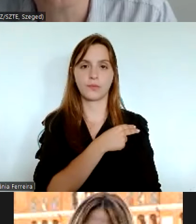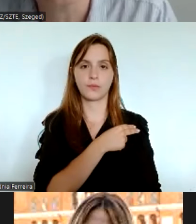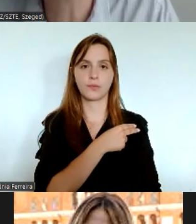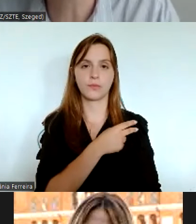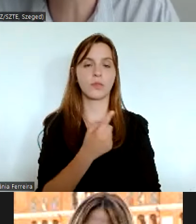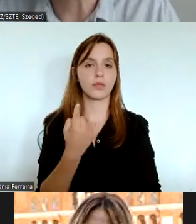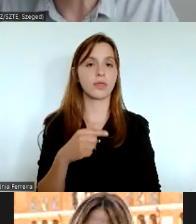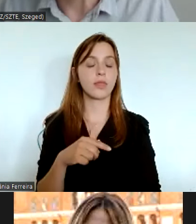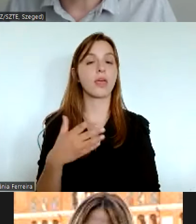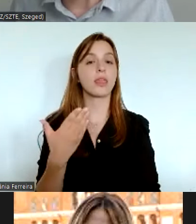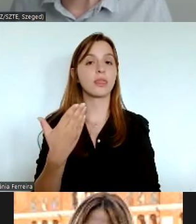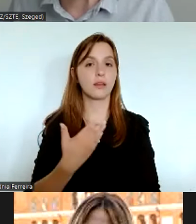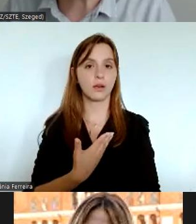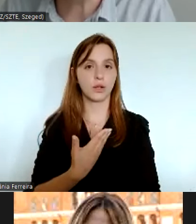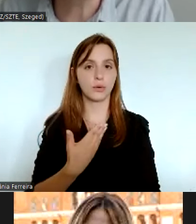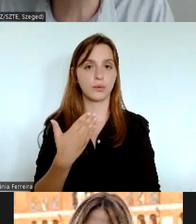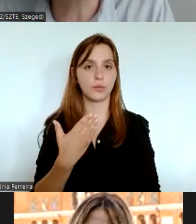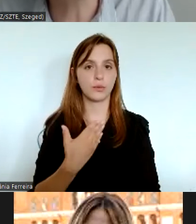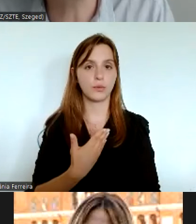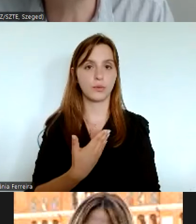right to